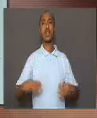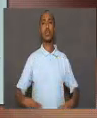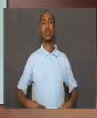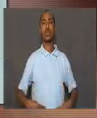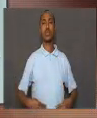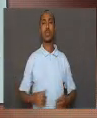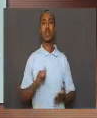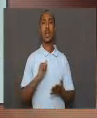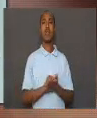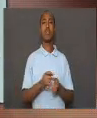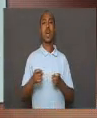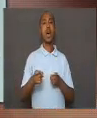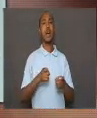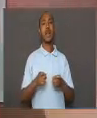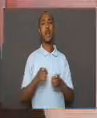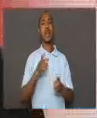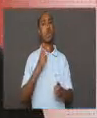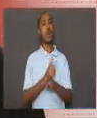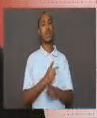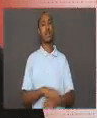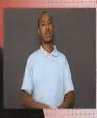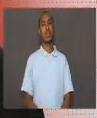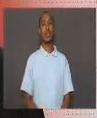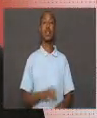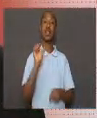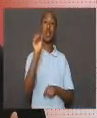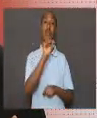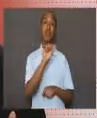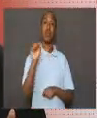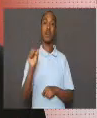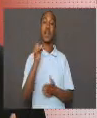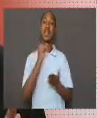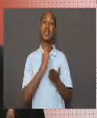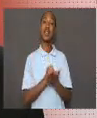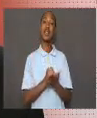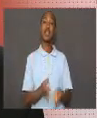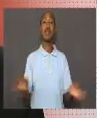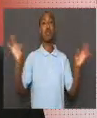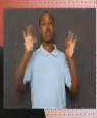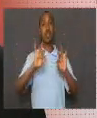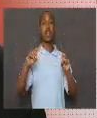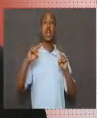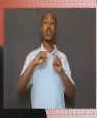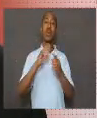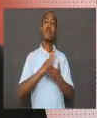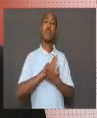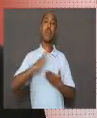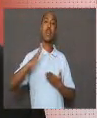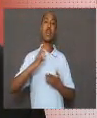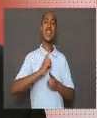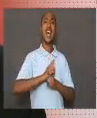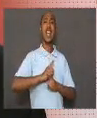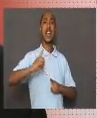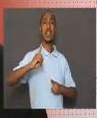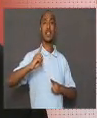are not handled correctly. Therefore, it is important to avoid